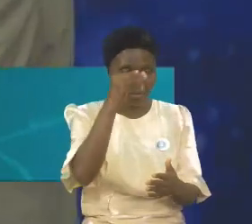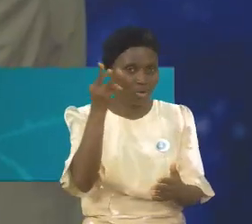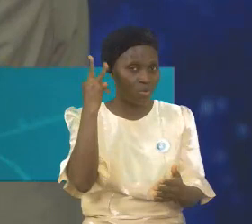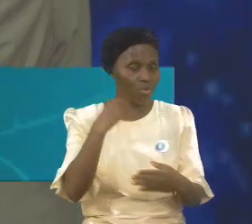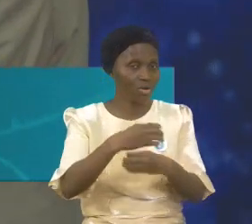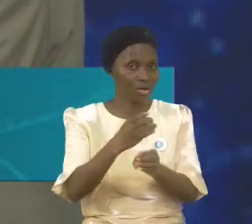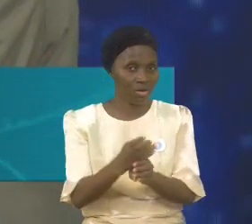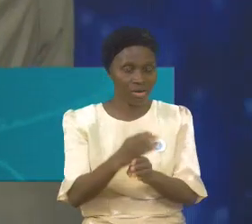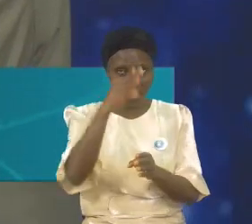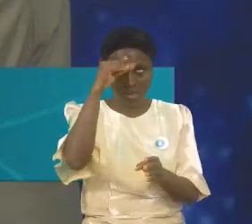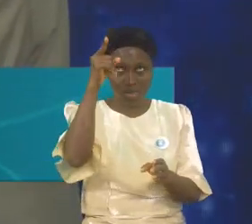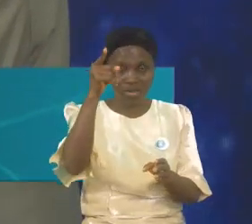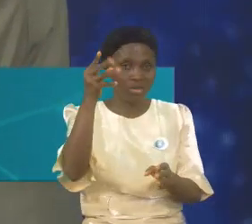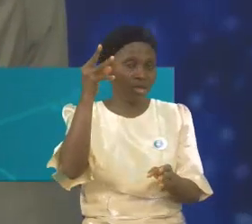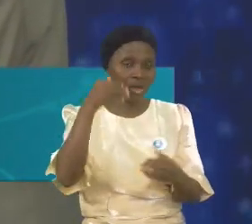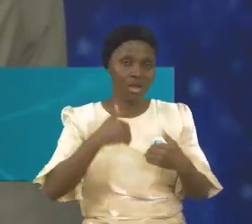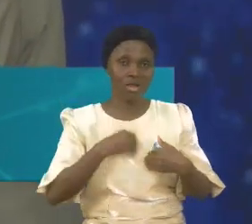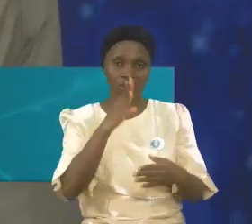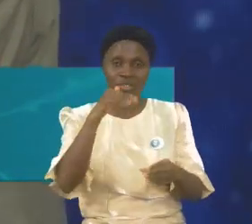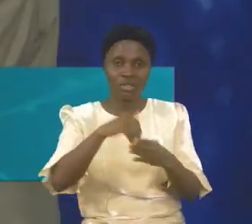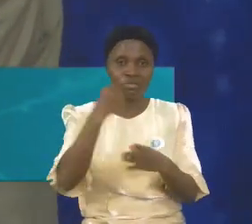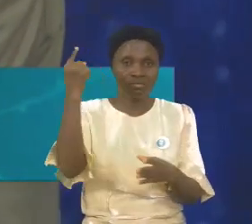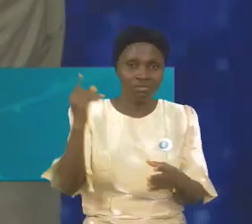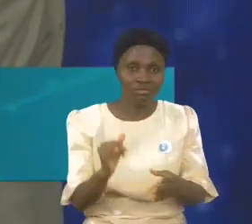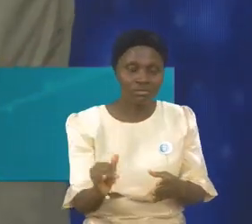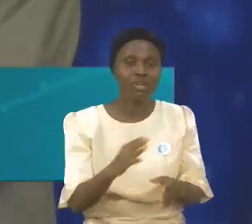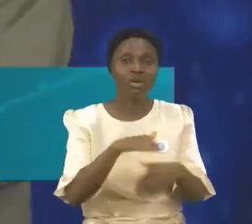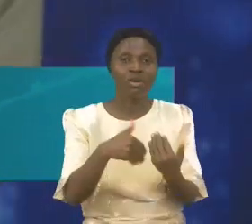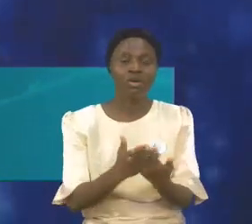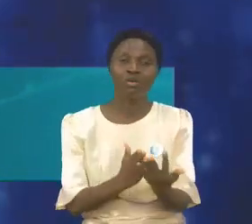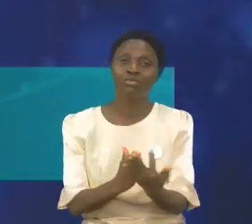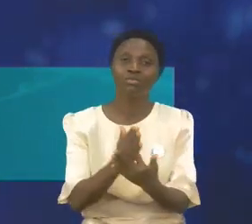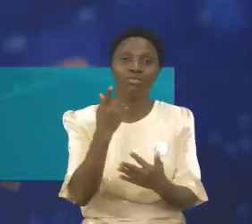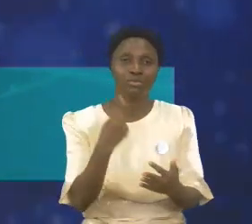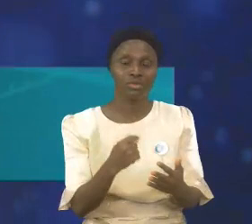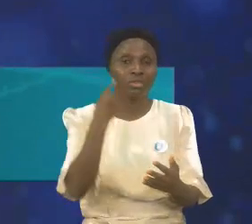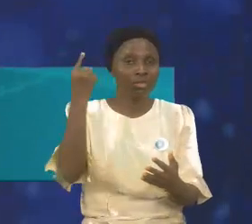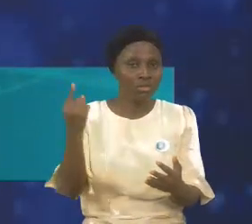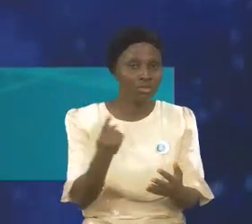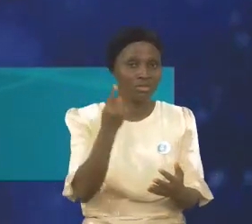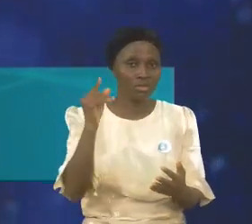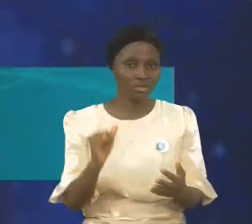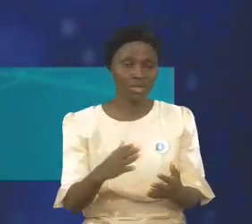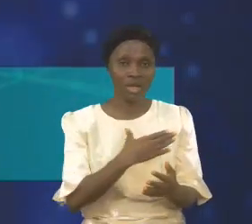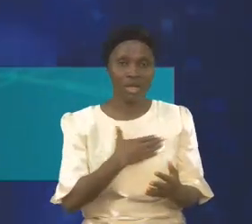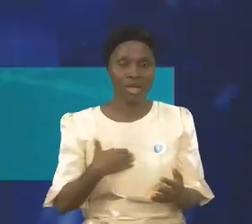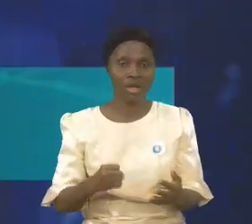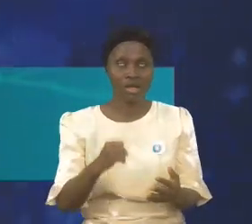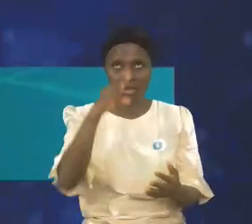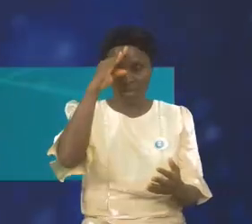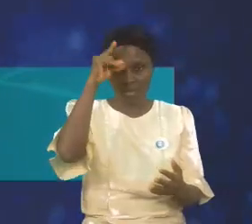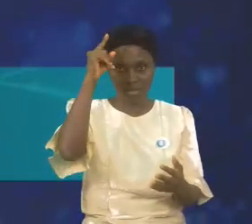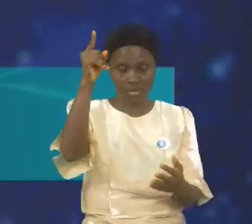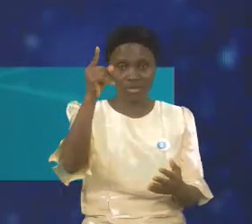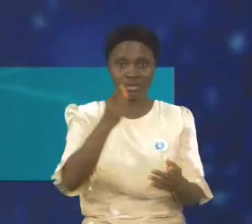from eternity all through to eternity. And his dominion, his kingdom is forever and ever.